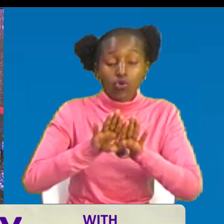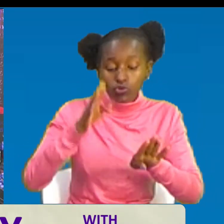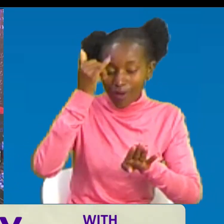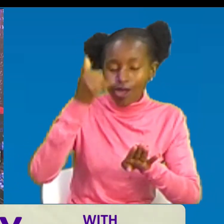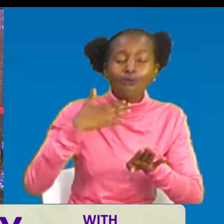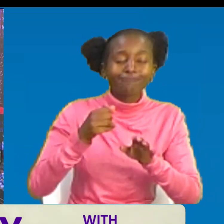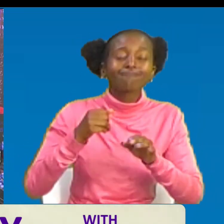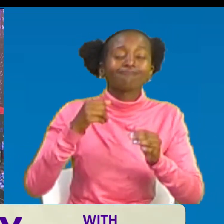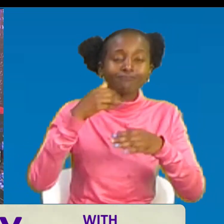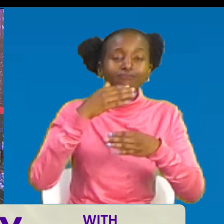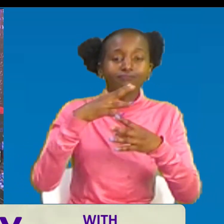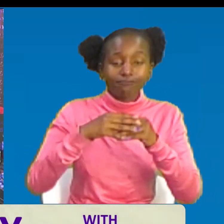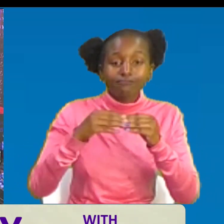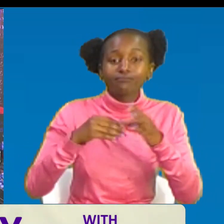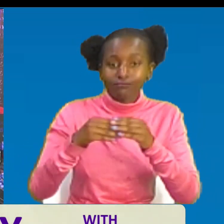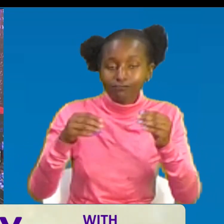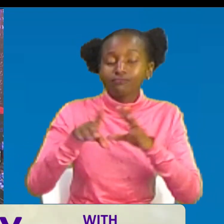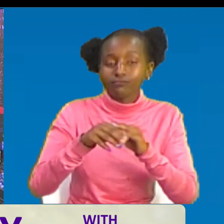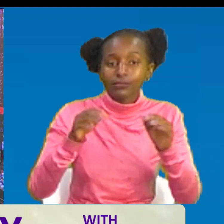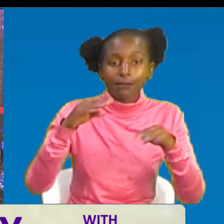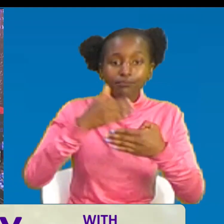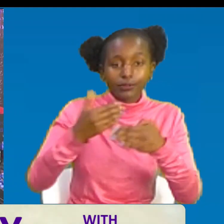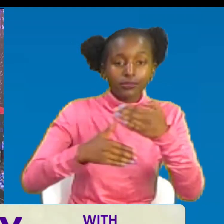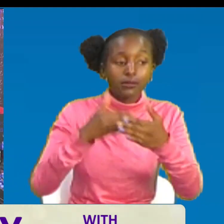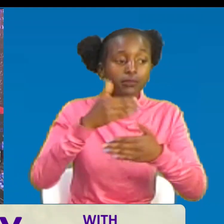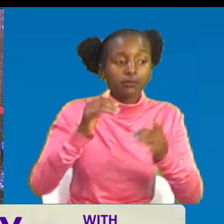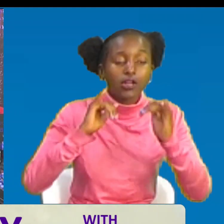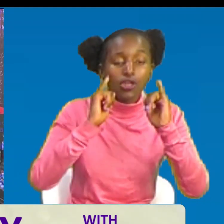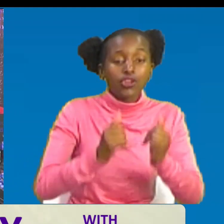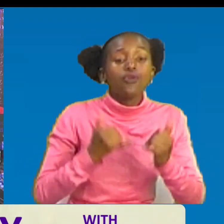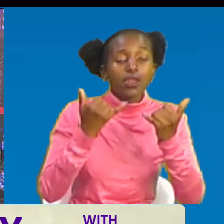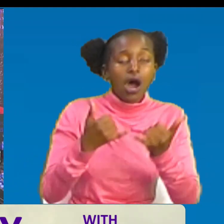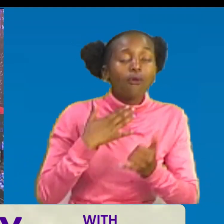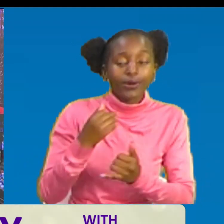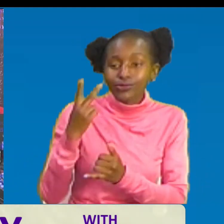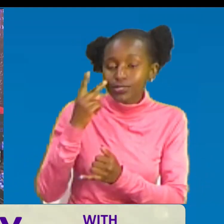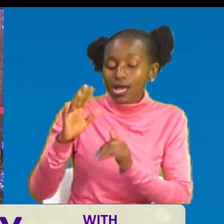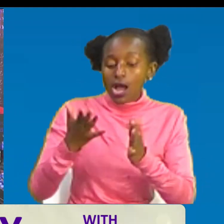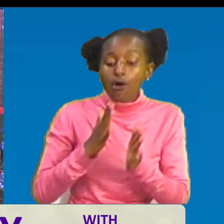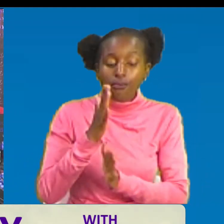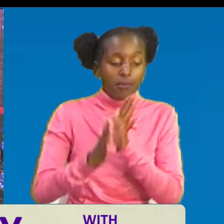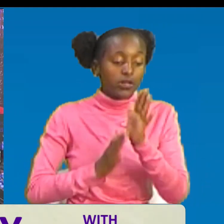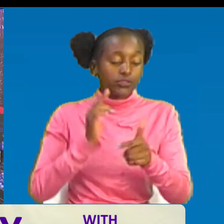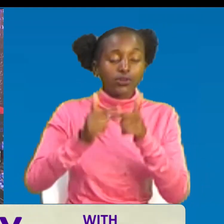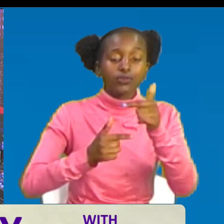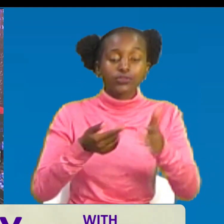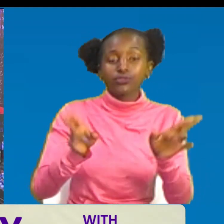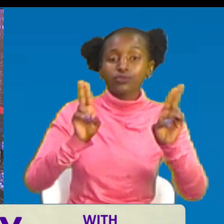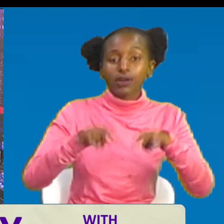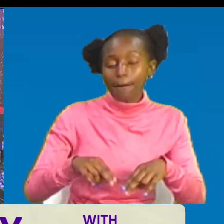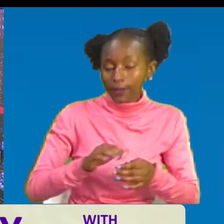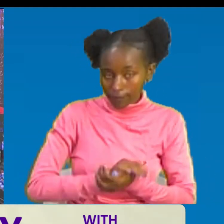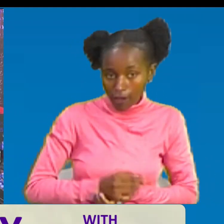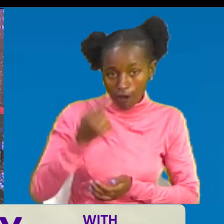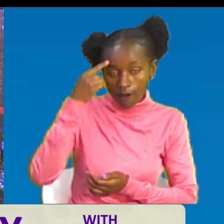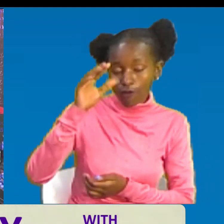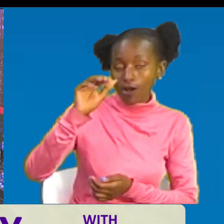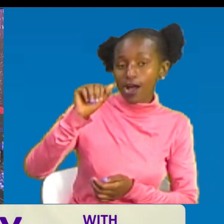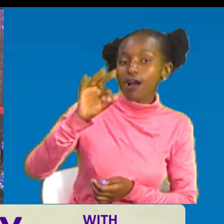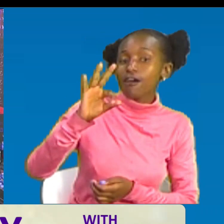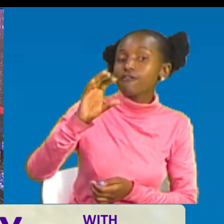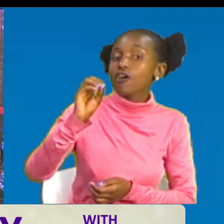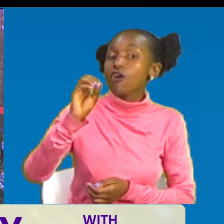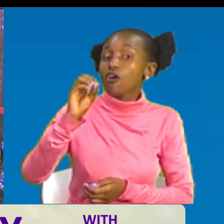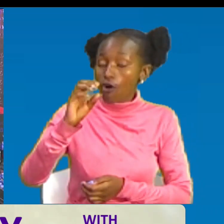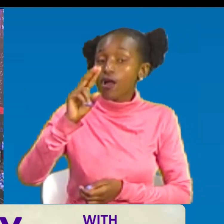well. So we are going to see how the readiness, the preparations are going to take place as far as the Afcon 2027